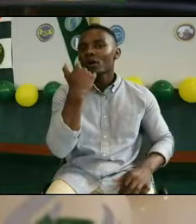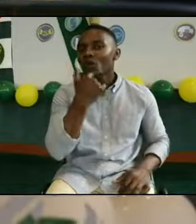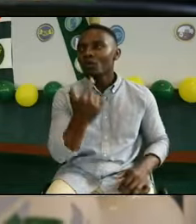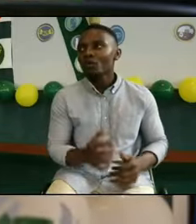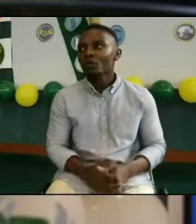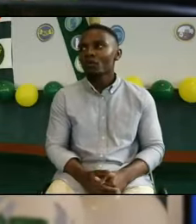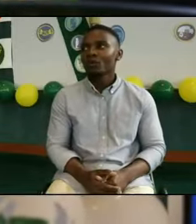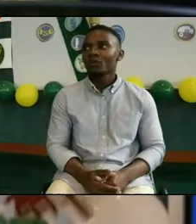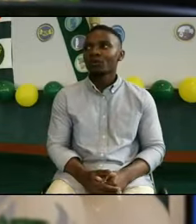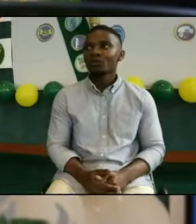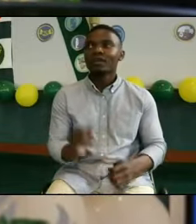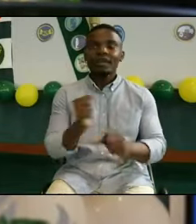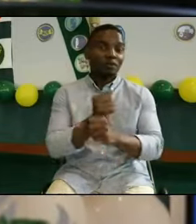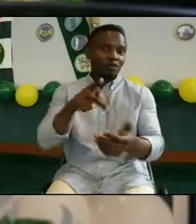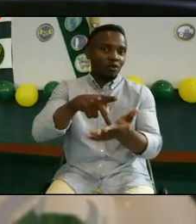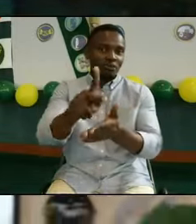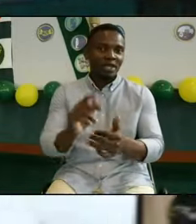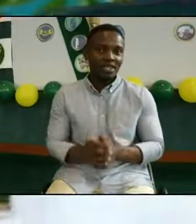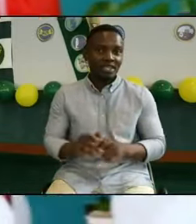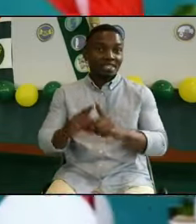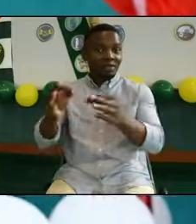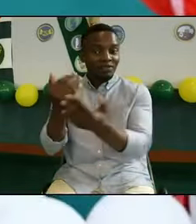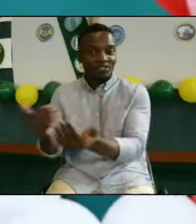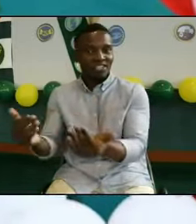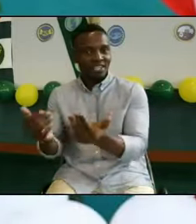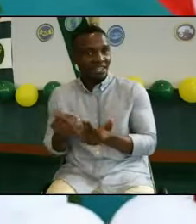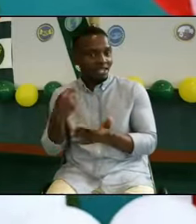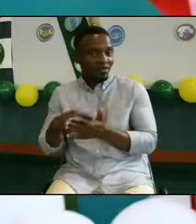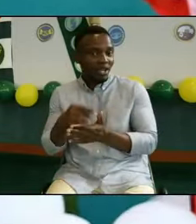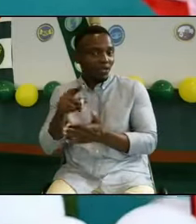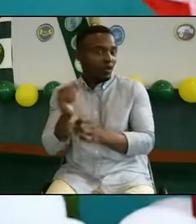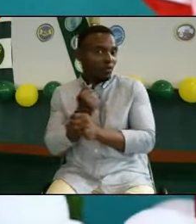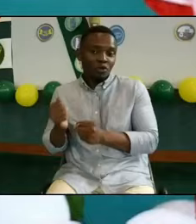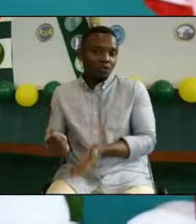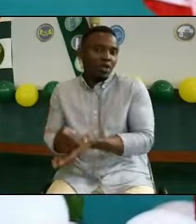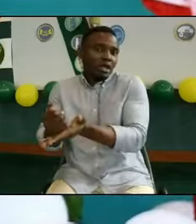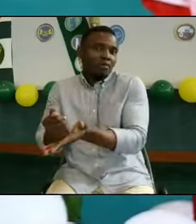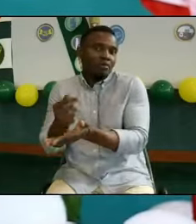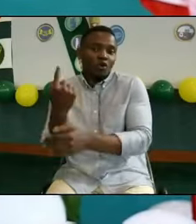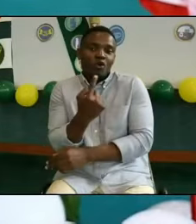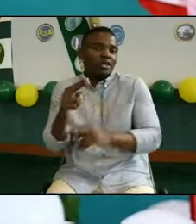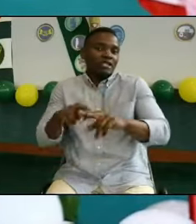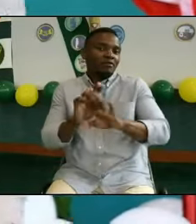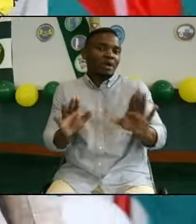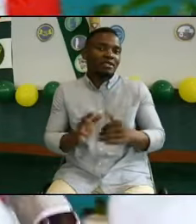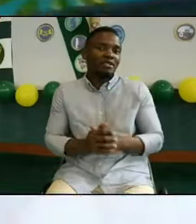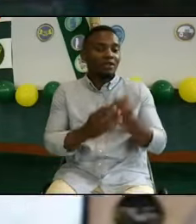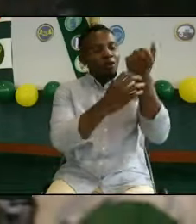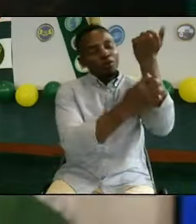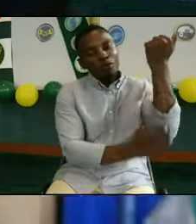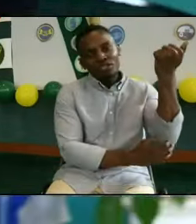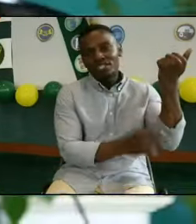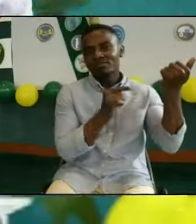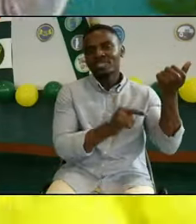faithful. You will not do the right things. If the children are needing money, you won't contribute. You will only be here. Ladies and gentlemen, poverty is not part of